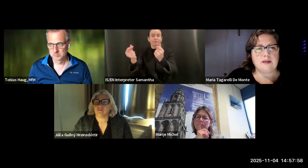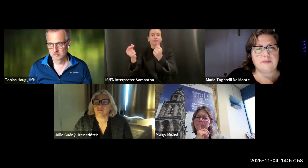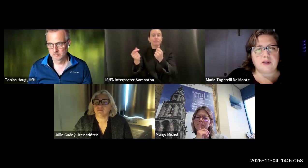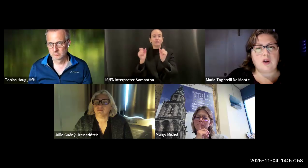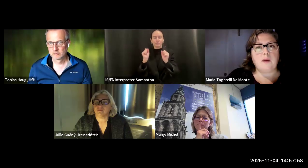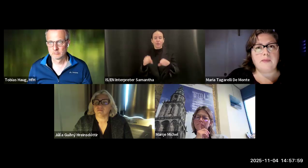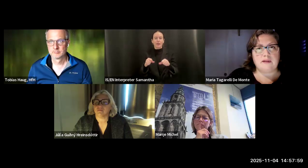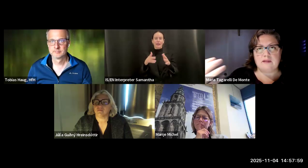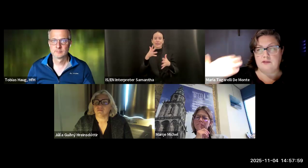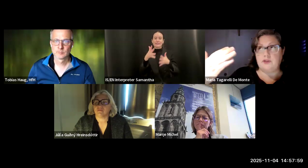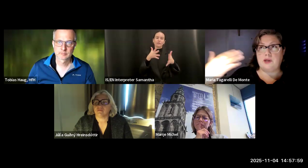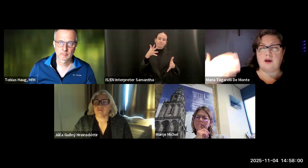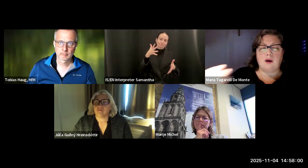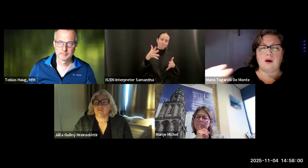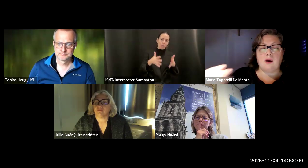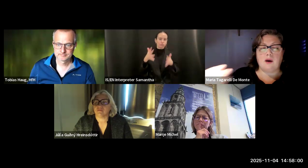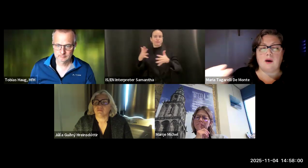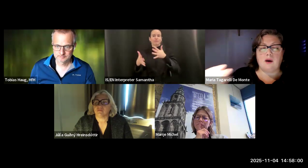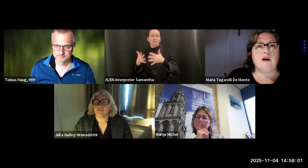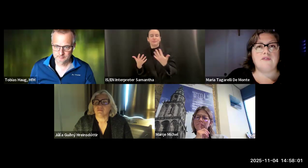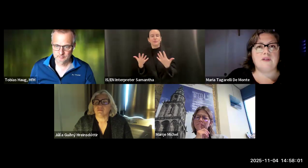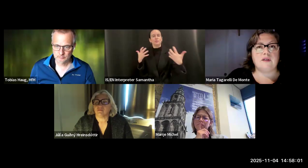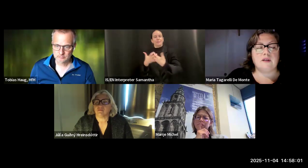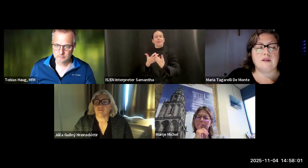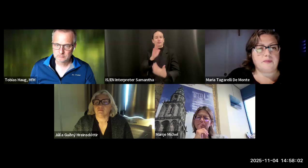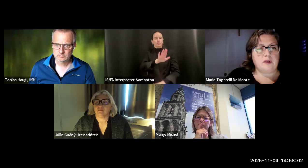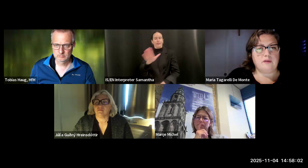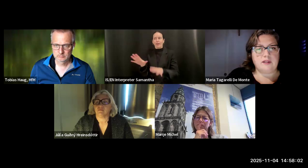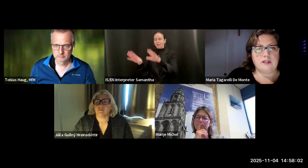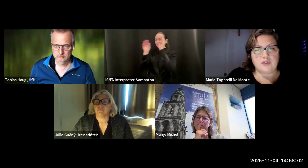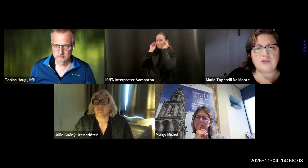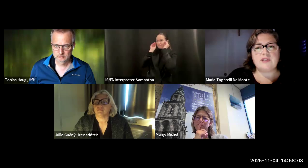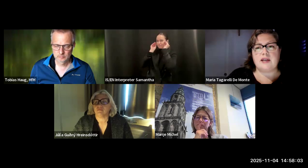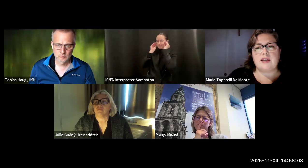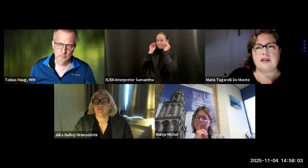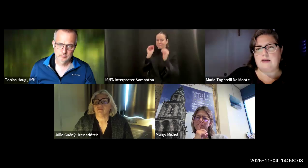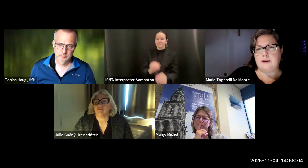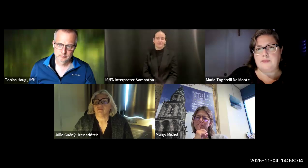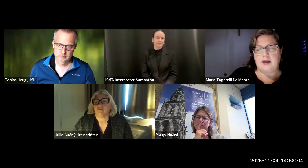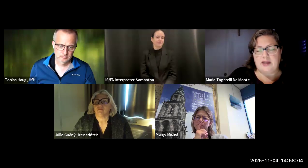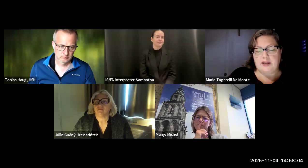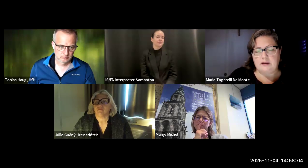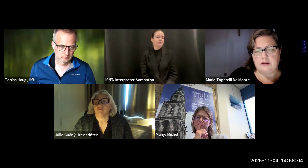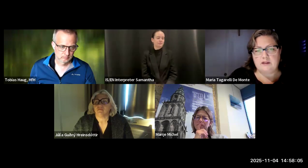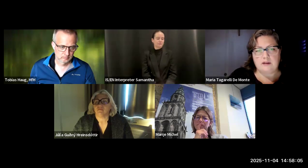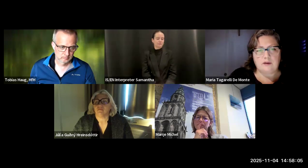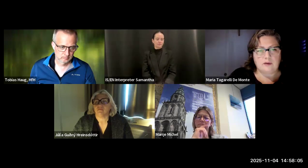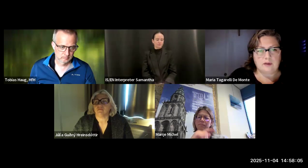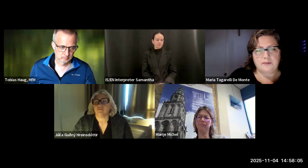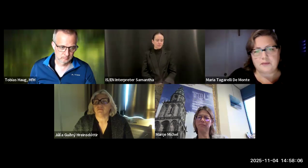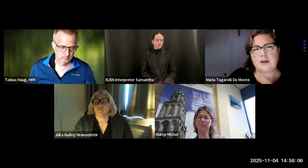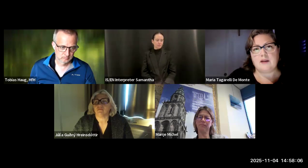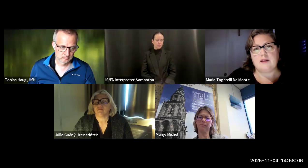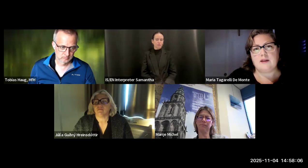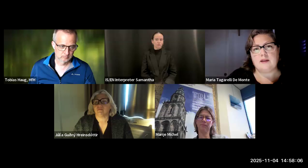to the competence, the viewing competence of the learners, and I then